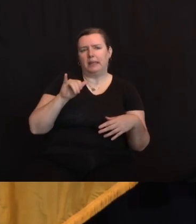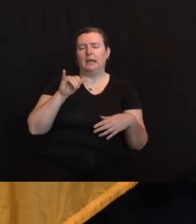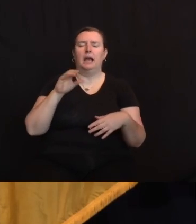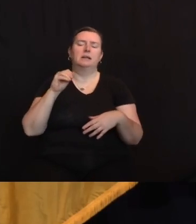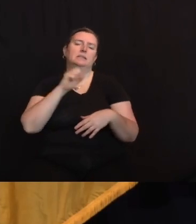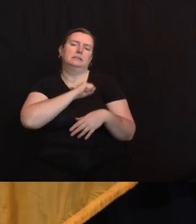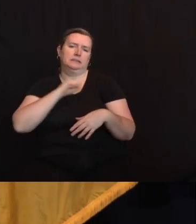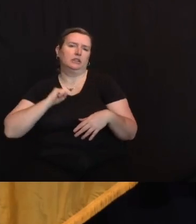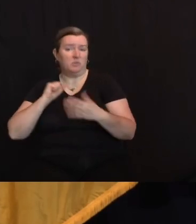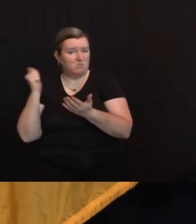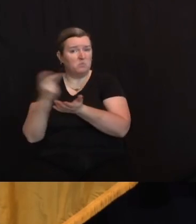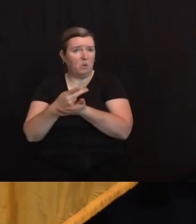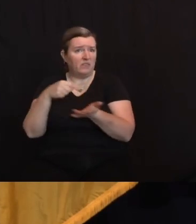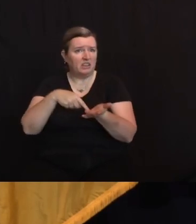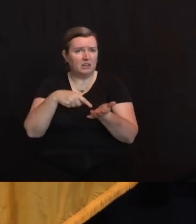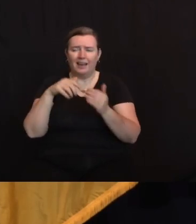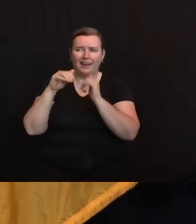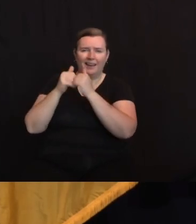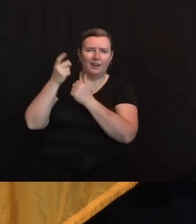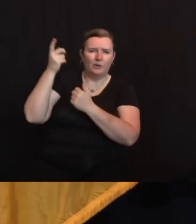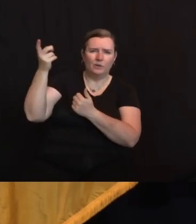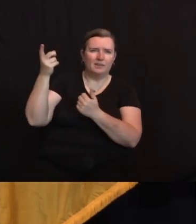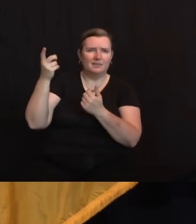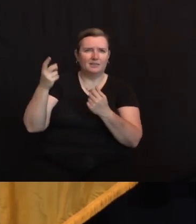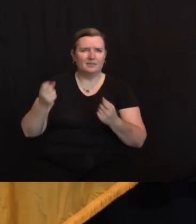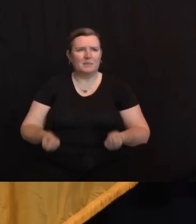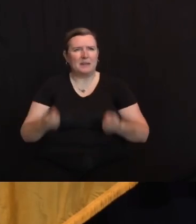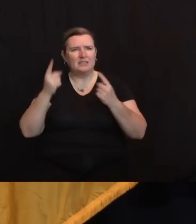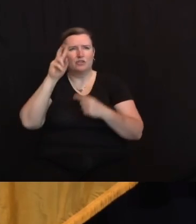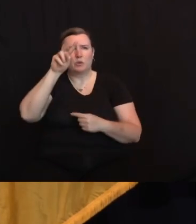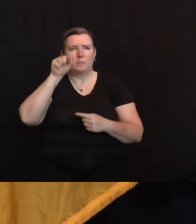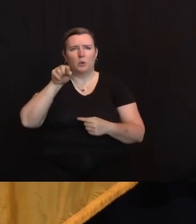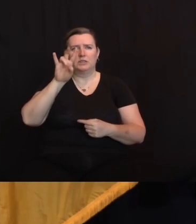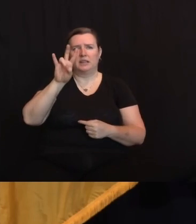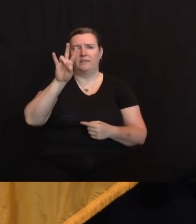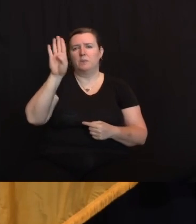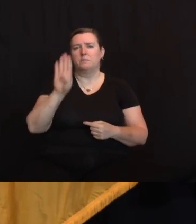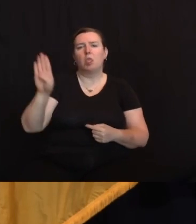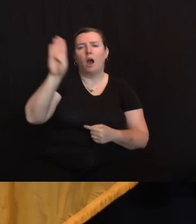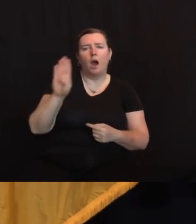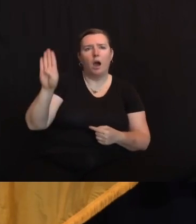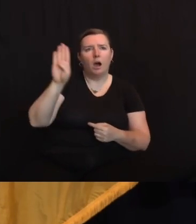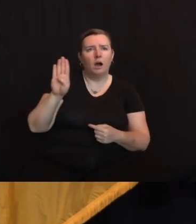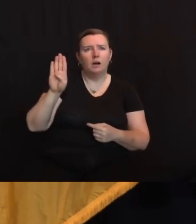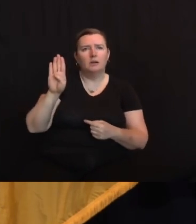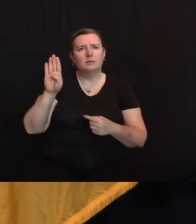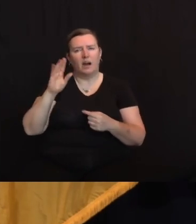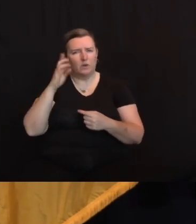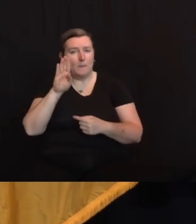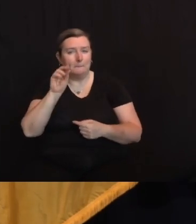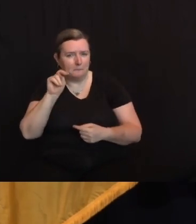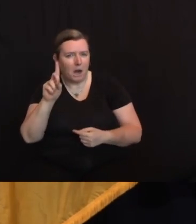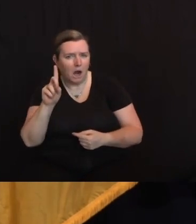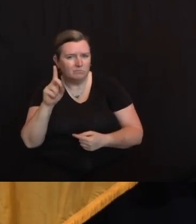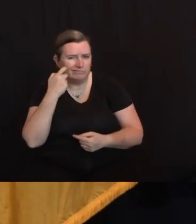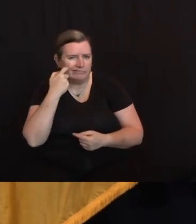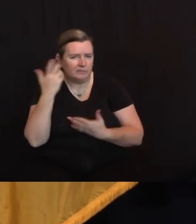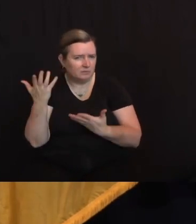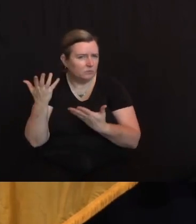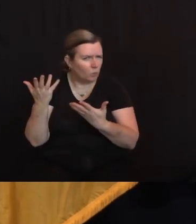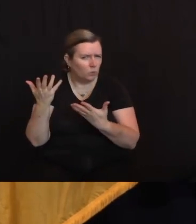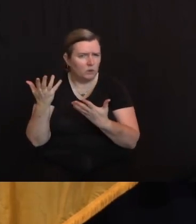billion in bond proceeds before September 30th? Is the priority to undo $2 billion in fiscal year 2020 diversions,